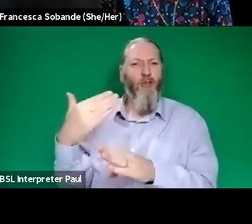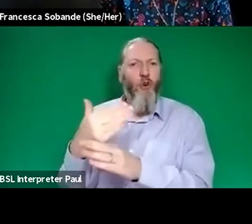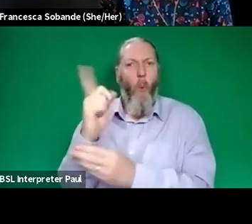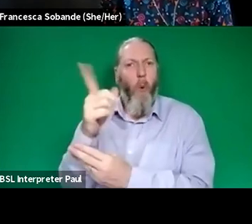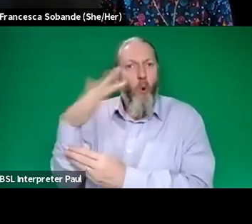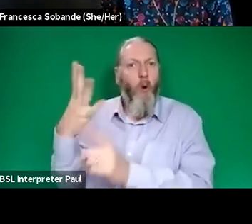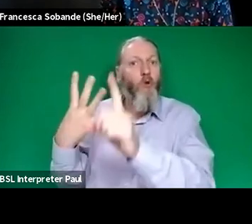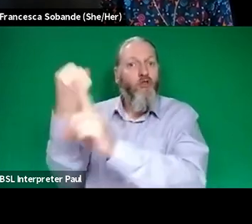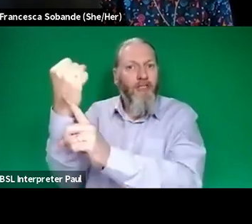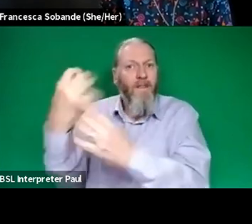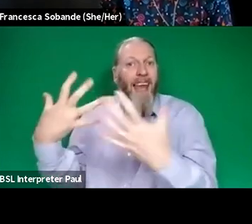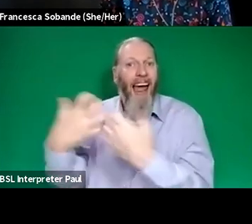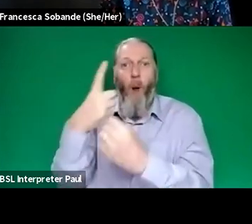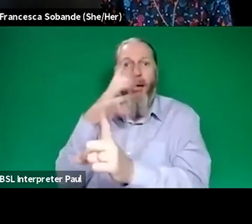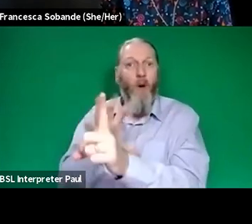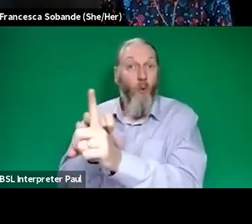people.